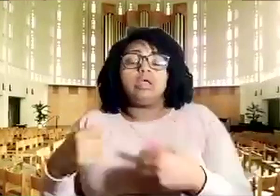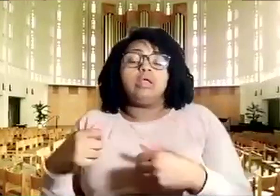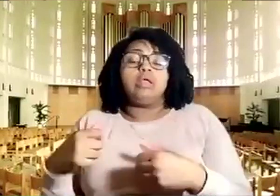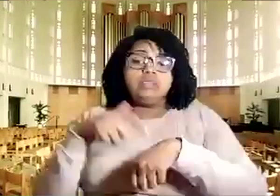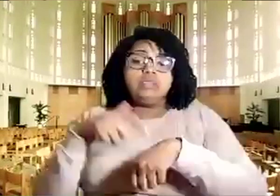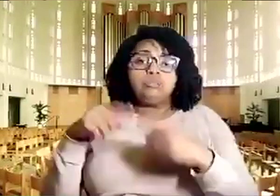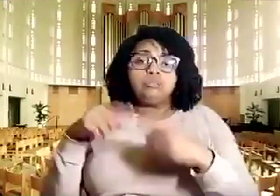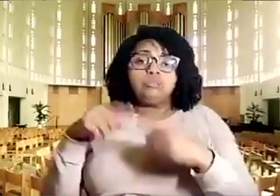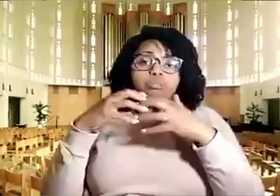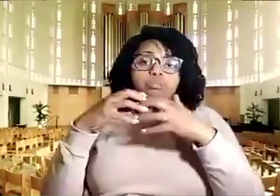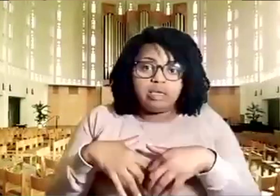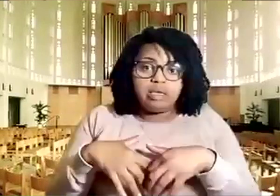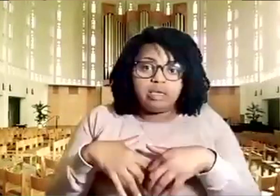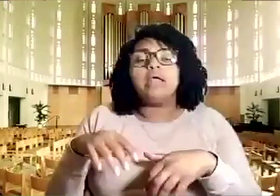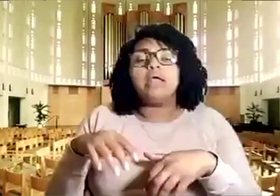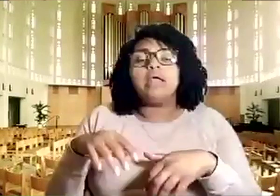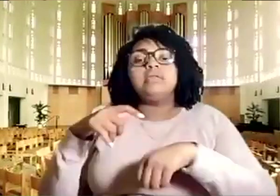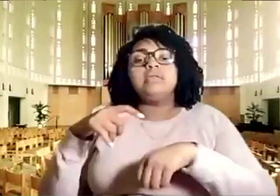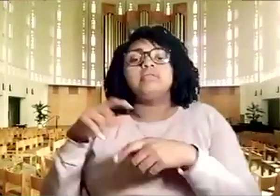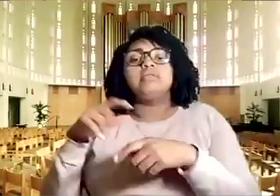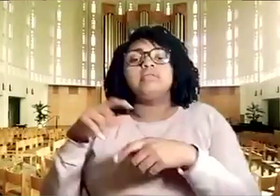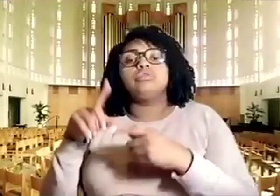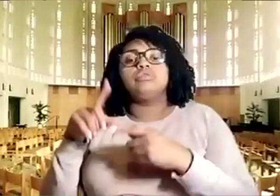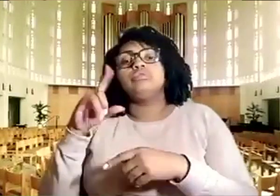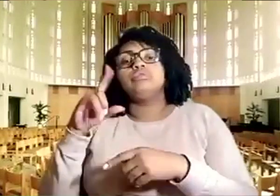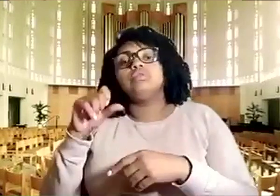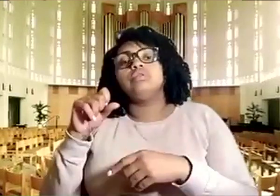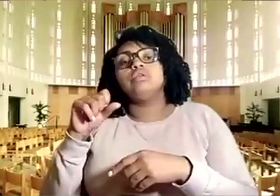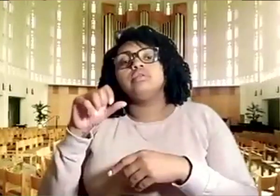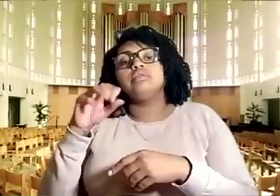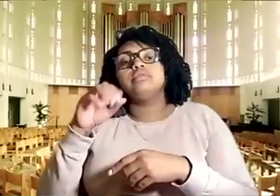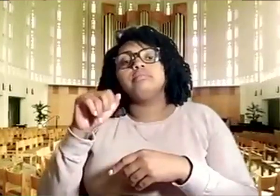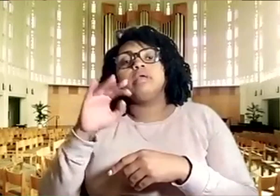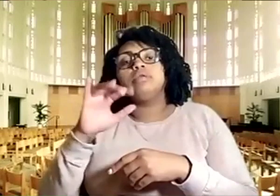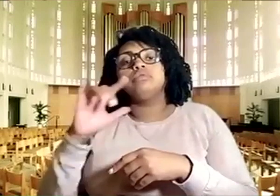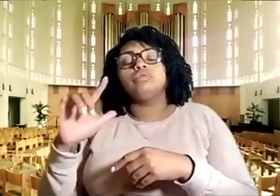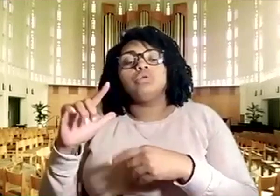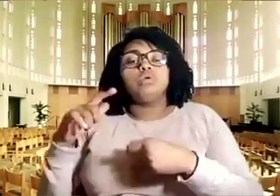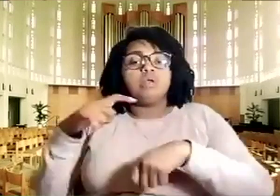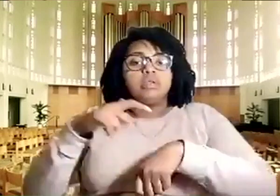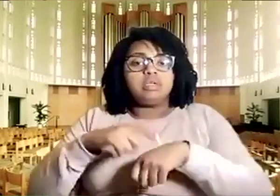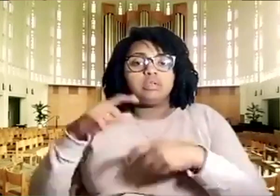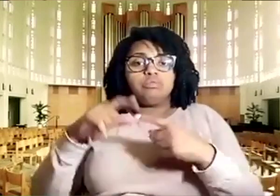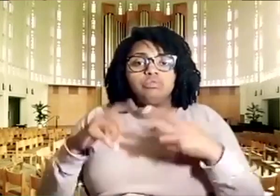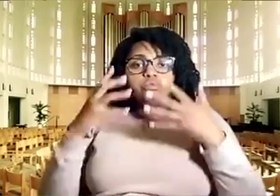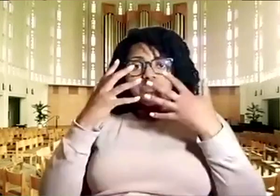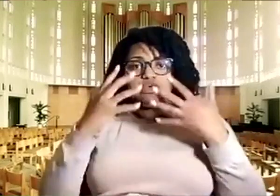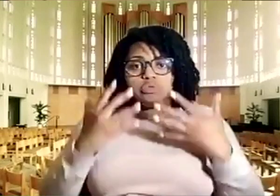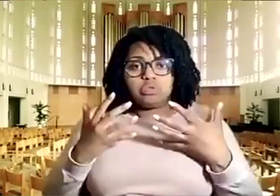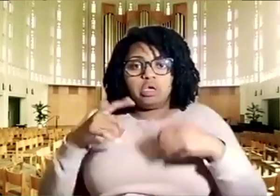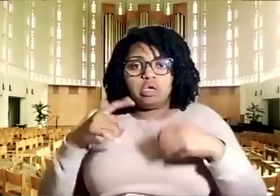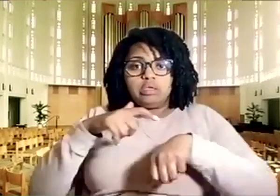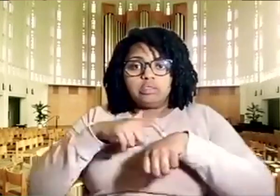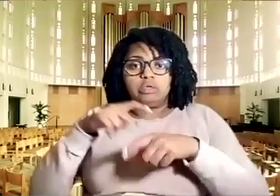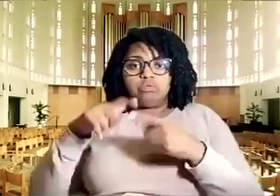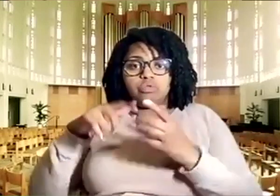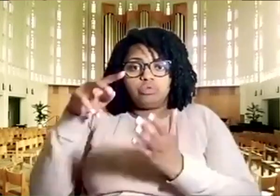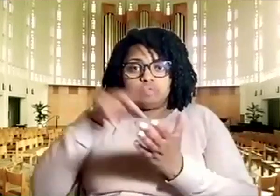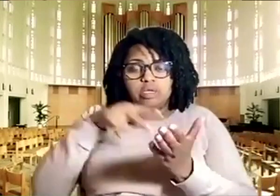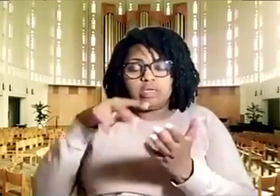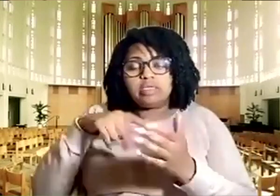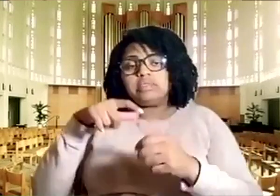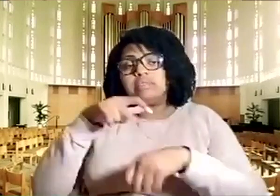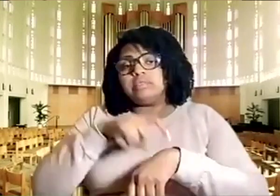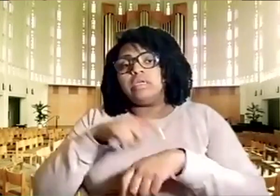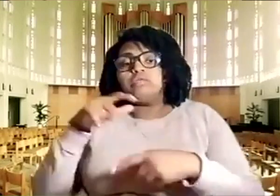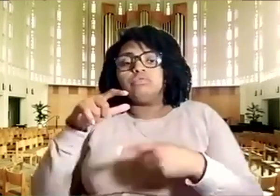and a time to build up. There's a time to weep and a time to dance. A time to rend and a time